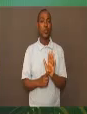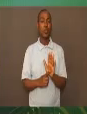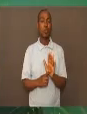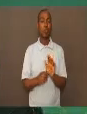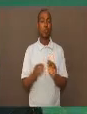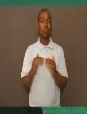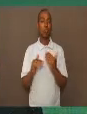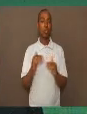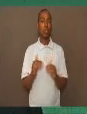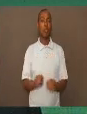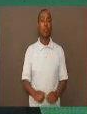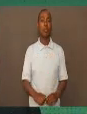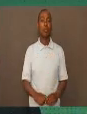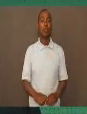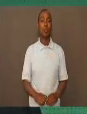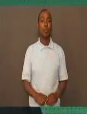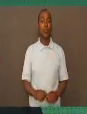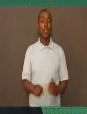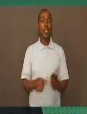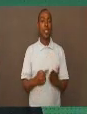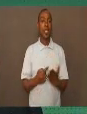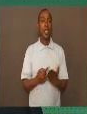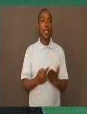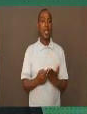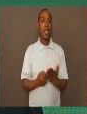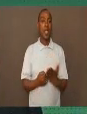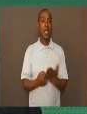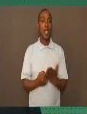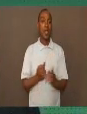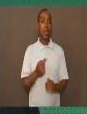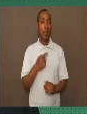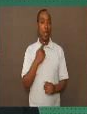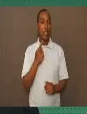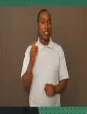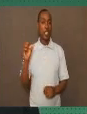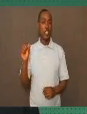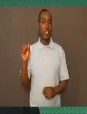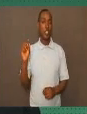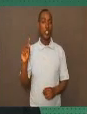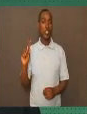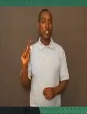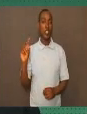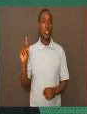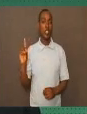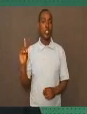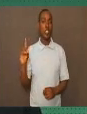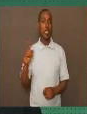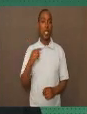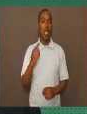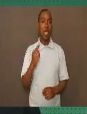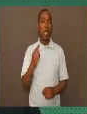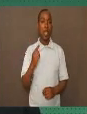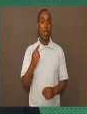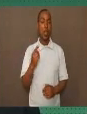mild. This is not to say that STDs are all right